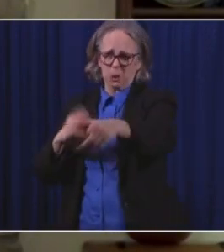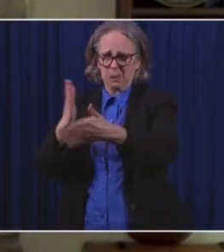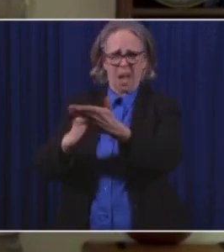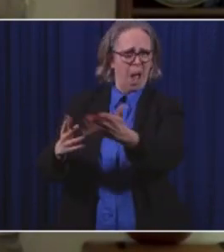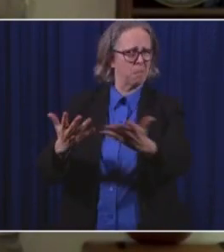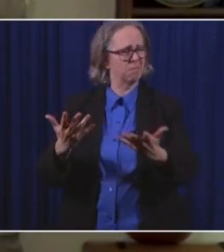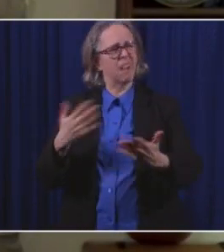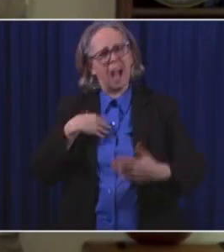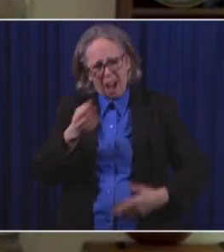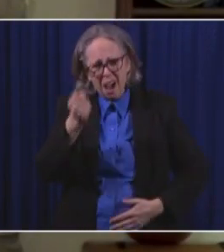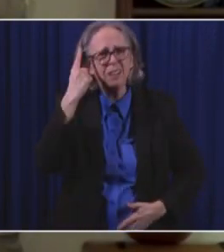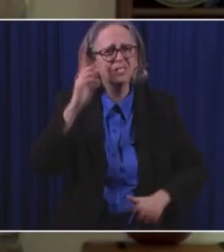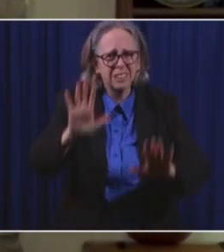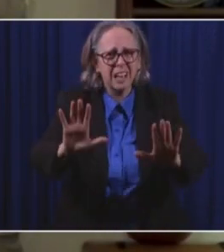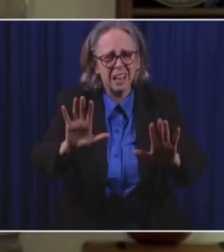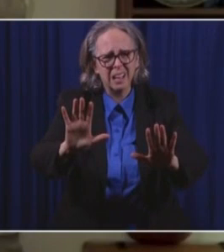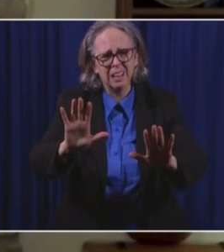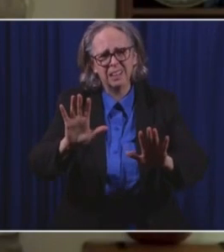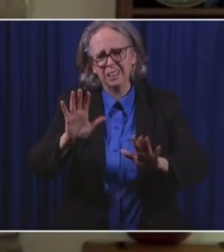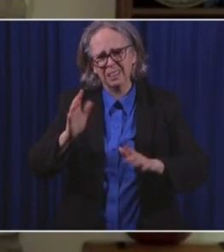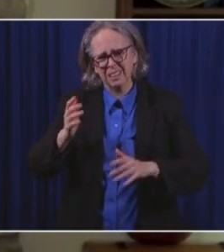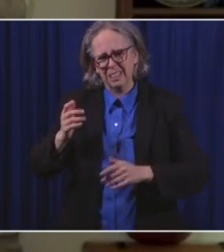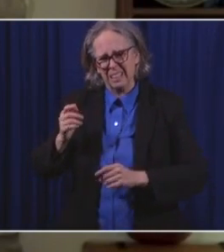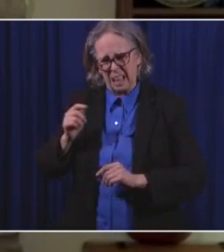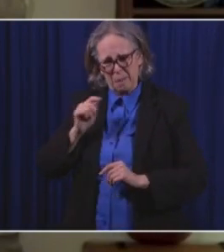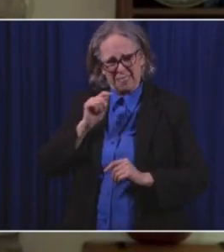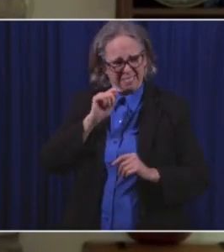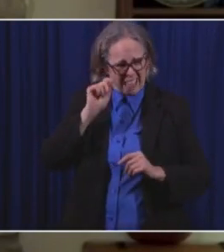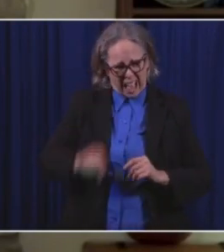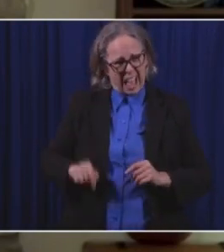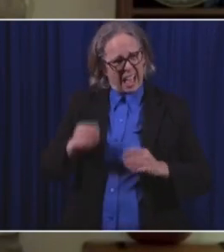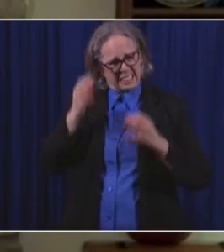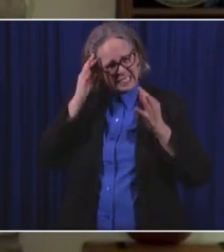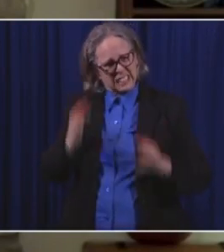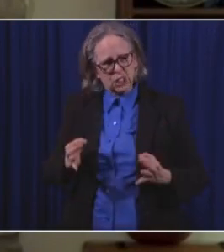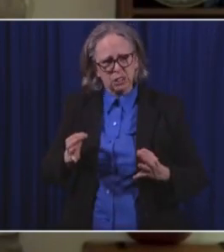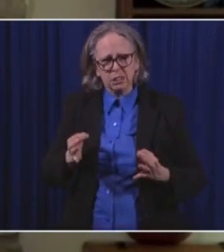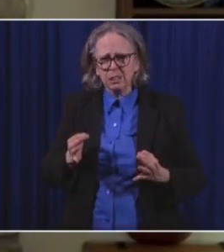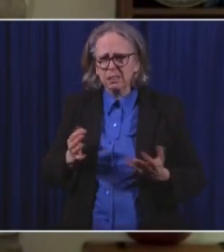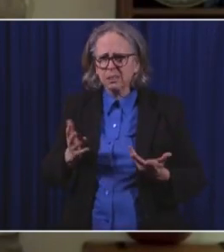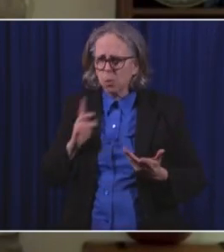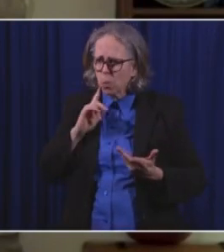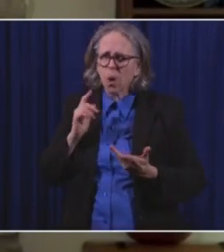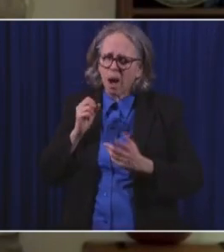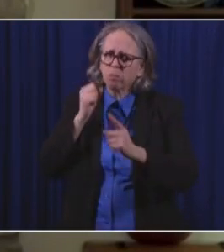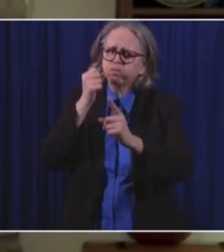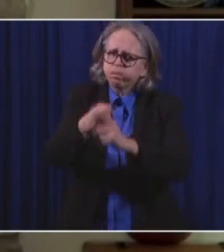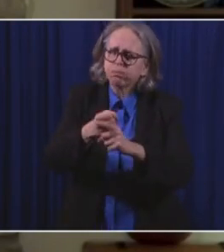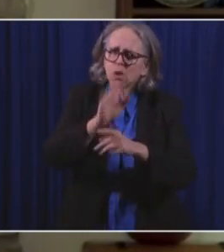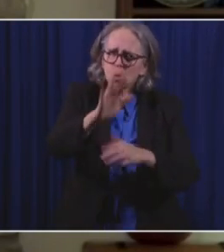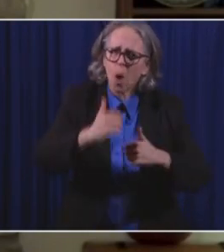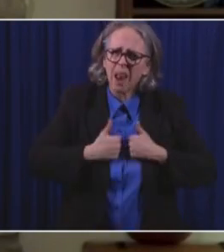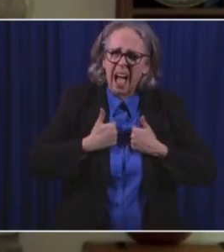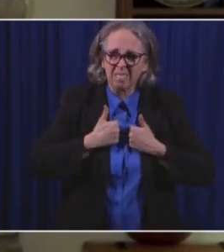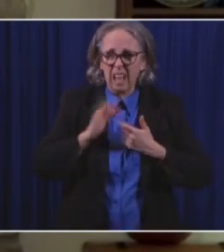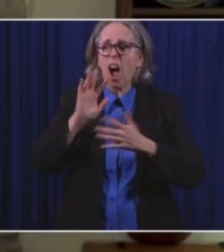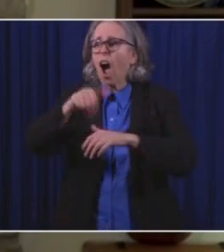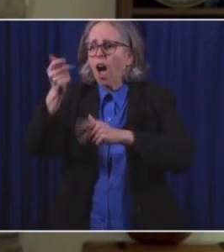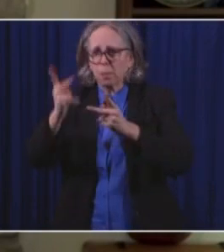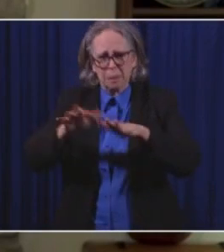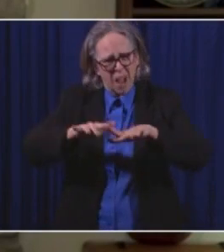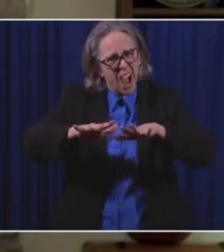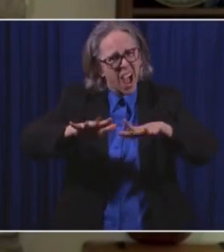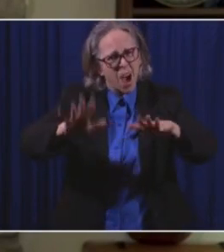that these decisions have impacted Ohioans in so many, many different ways. I believe that